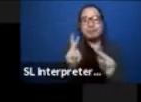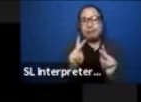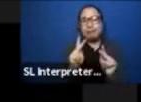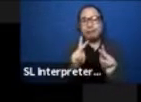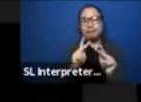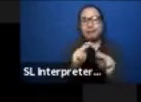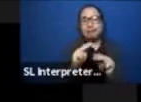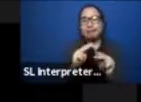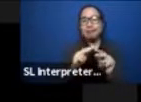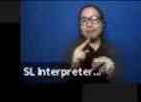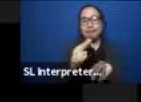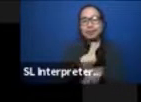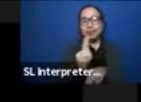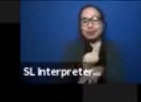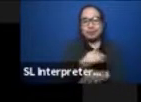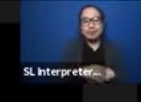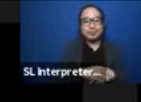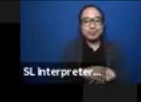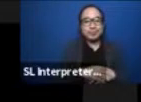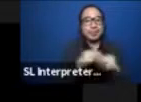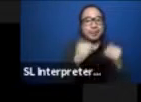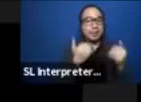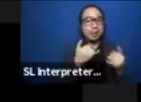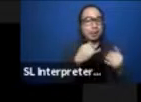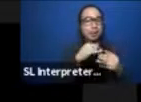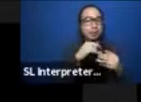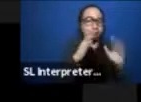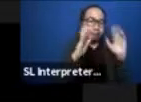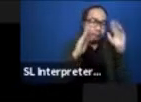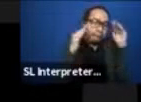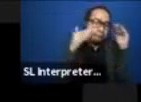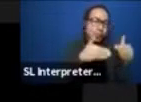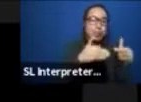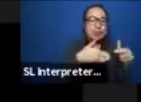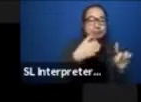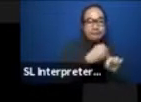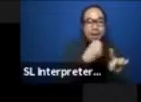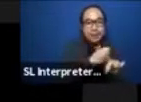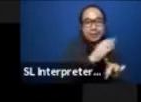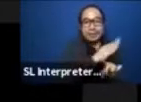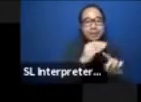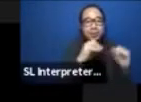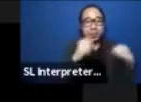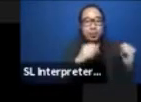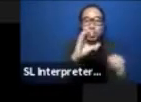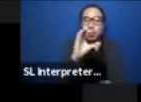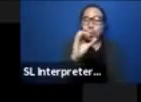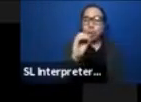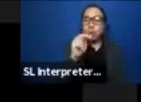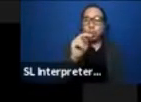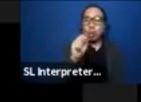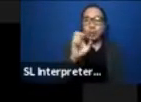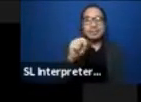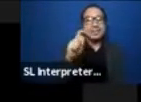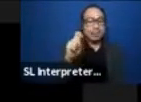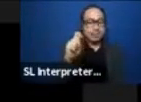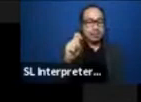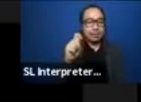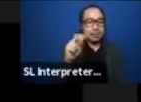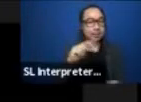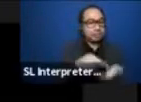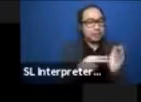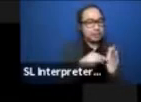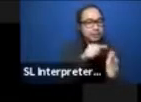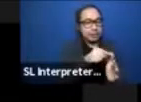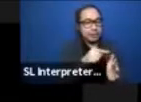So going back to the point of violence was that consent is understood in